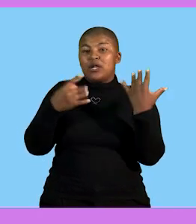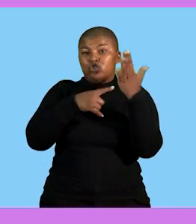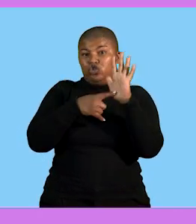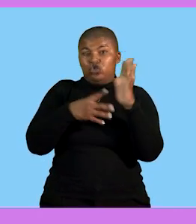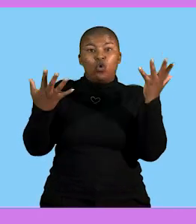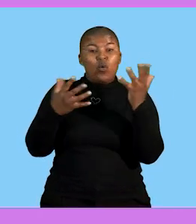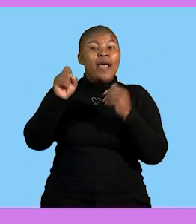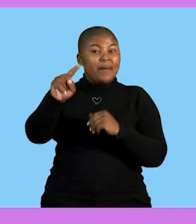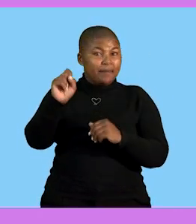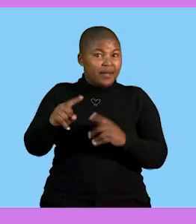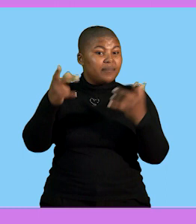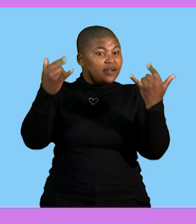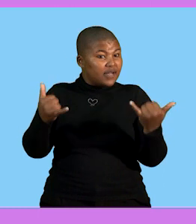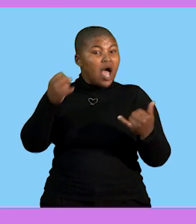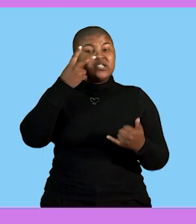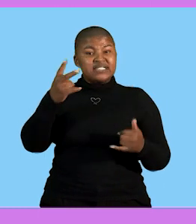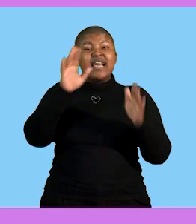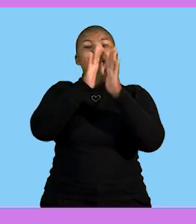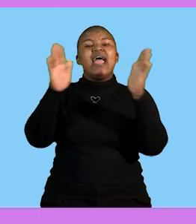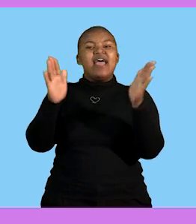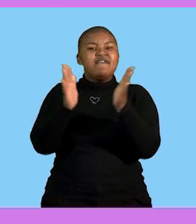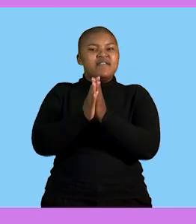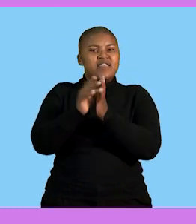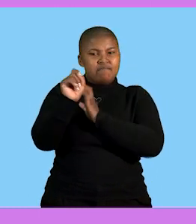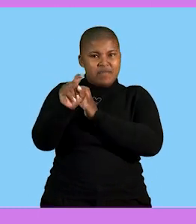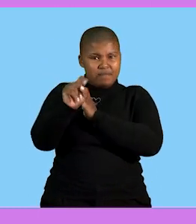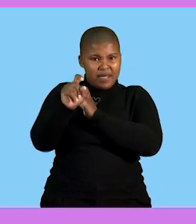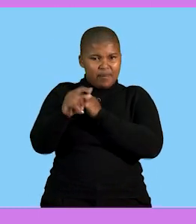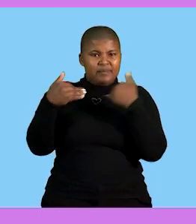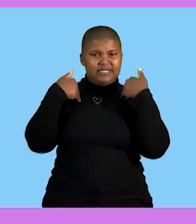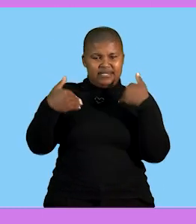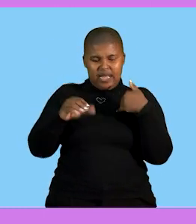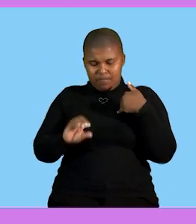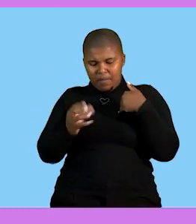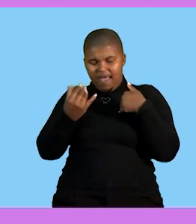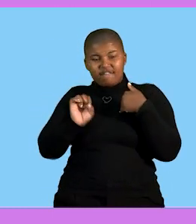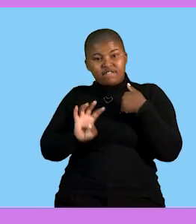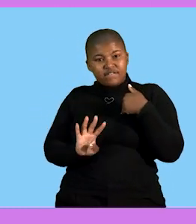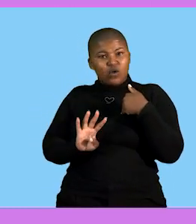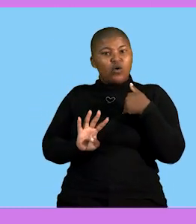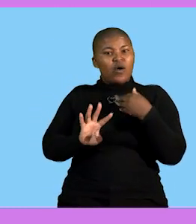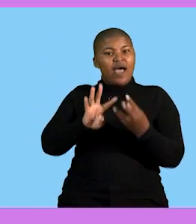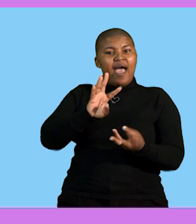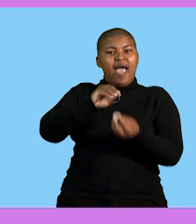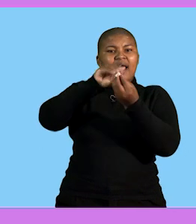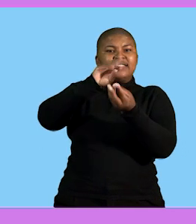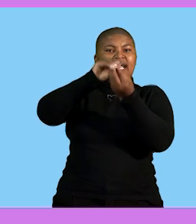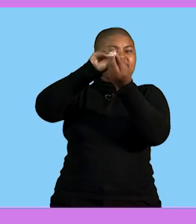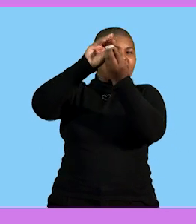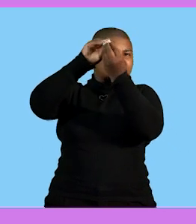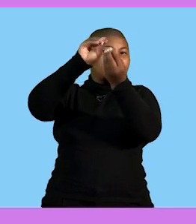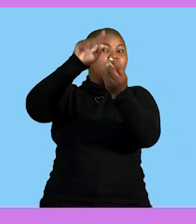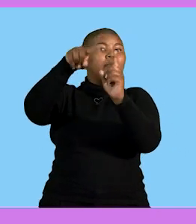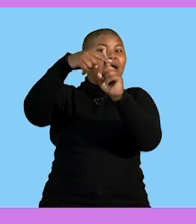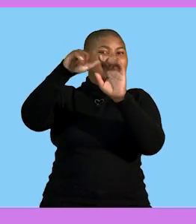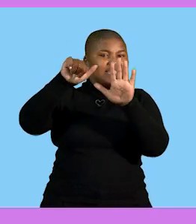parts are shown in this case. So now adding all these parts, so from the bottom we have 4. We are adding all of